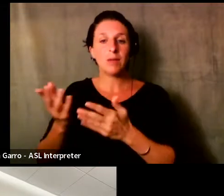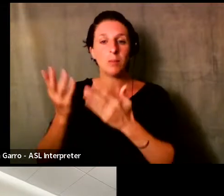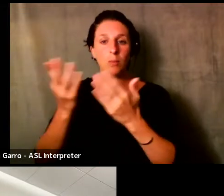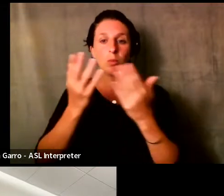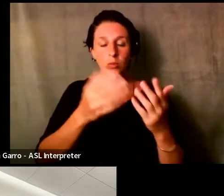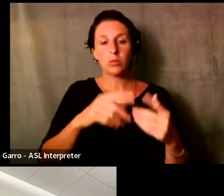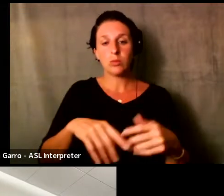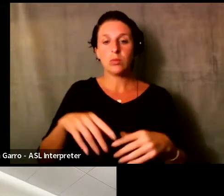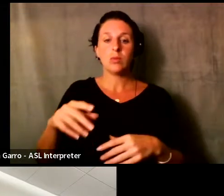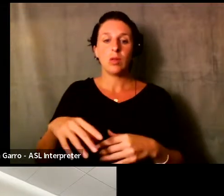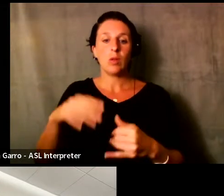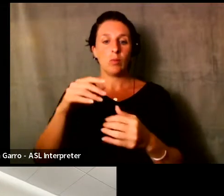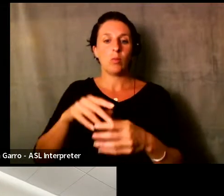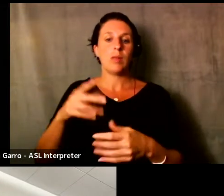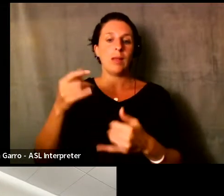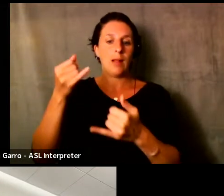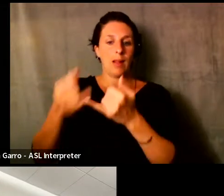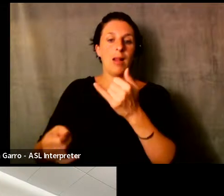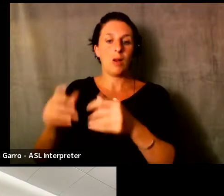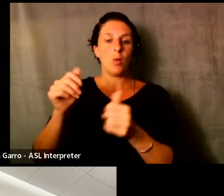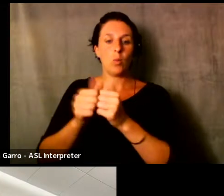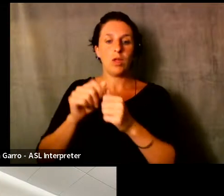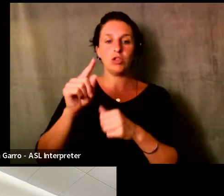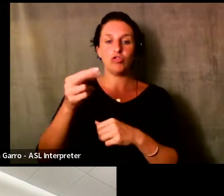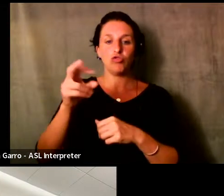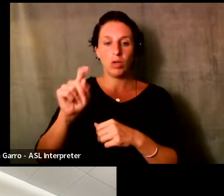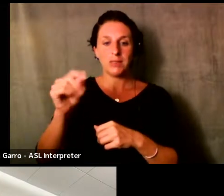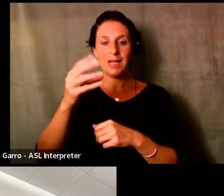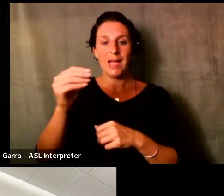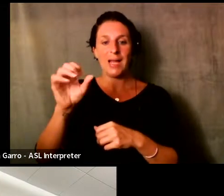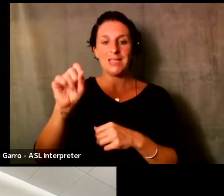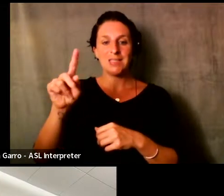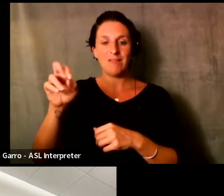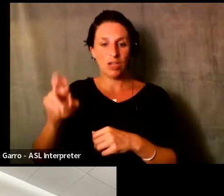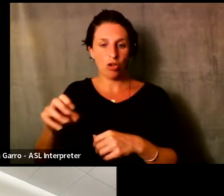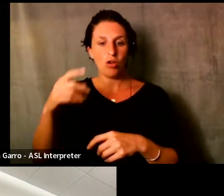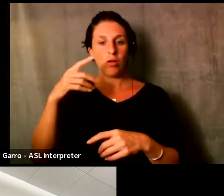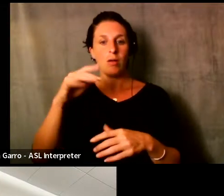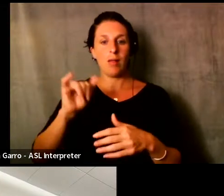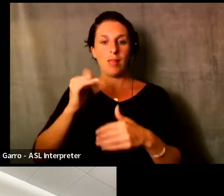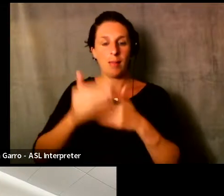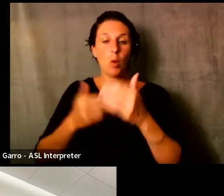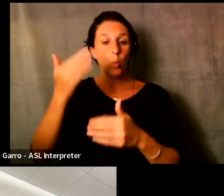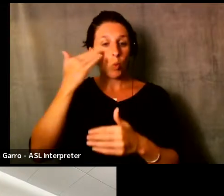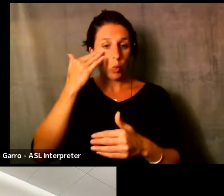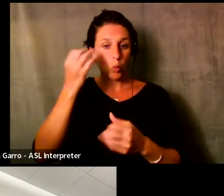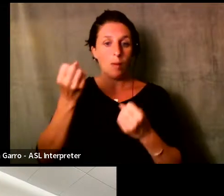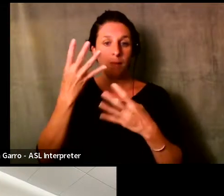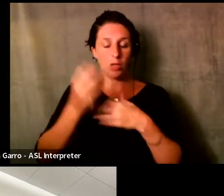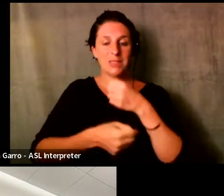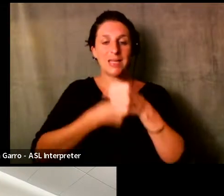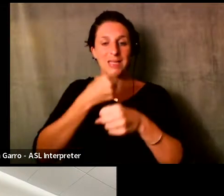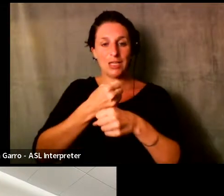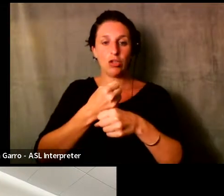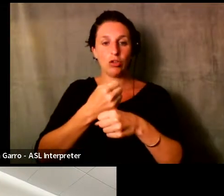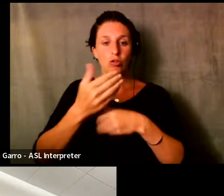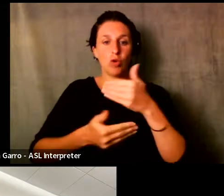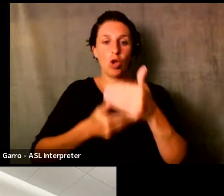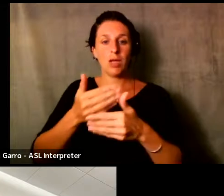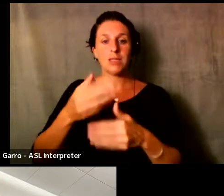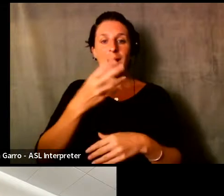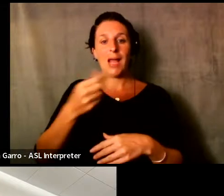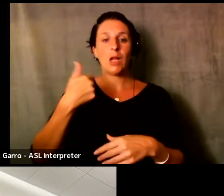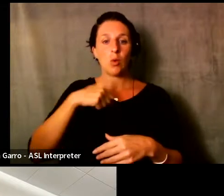with Trust and Saphira through that process. We knew that it would be a multi-year process and that we